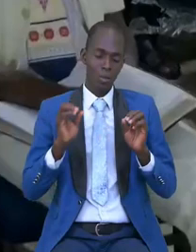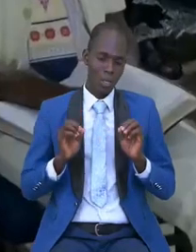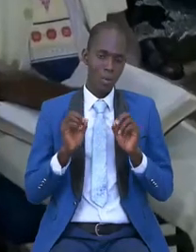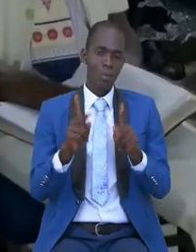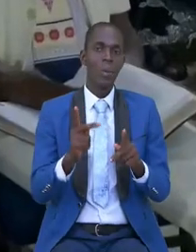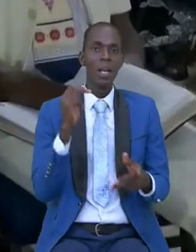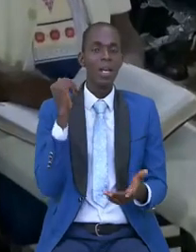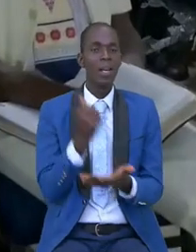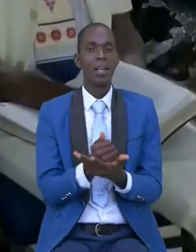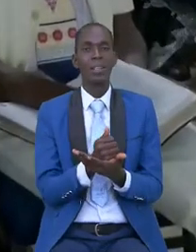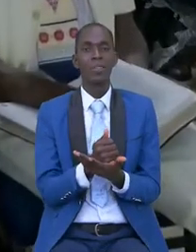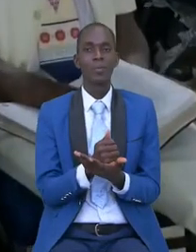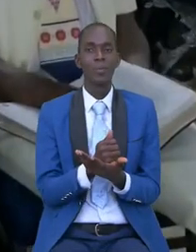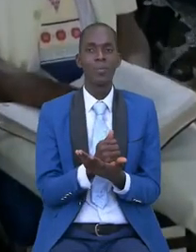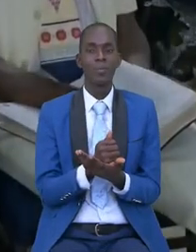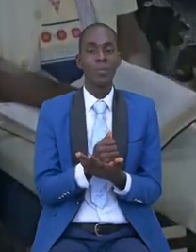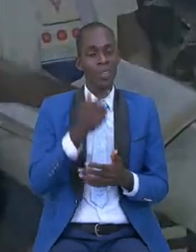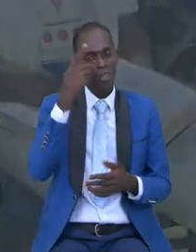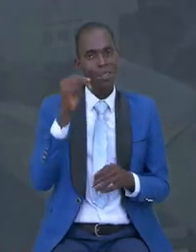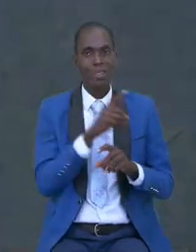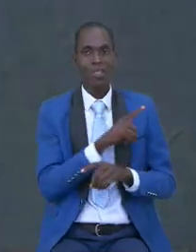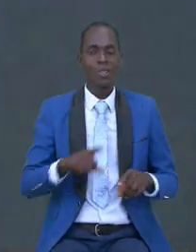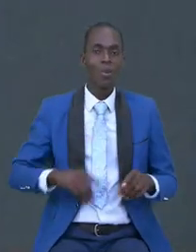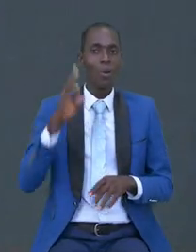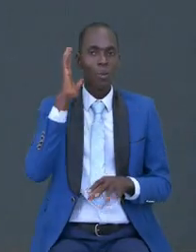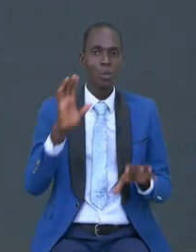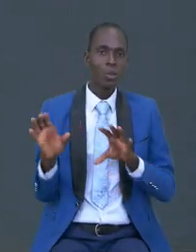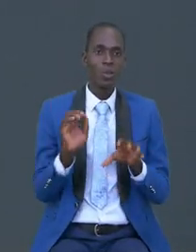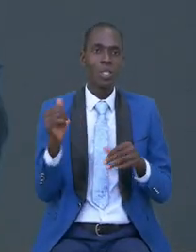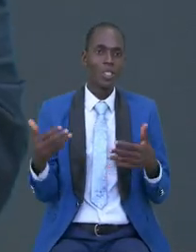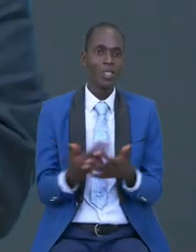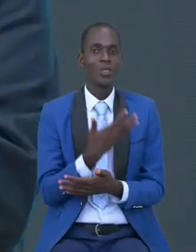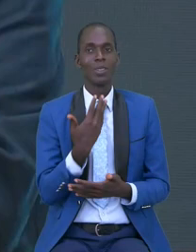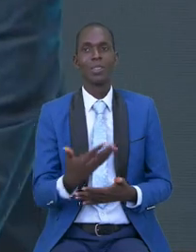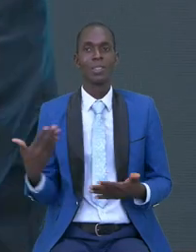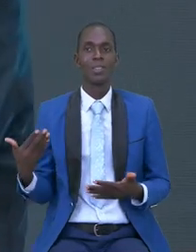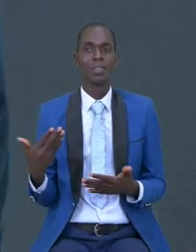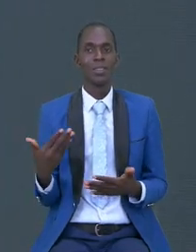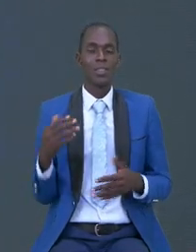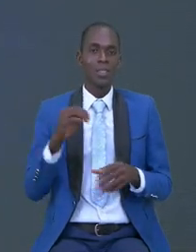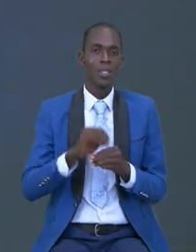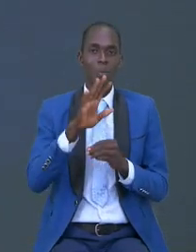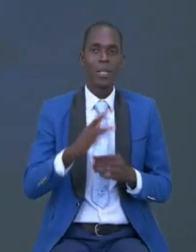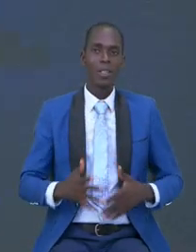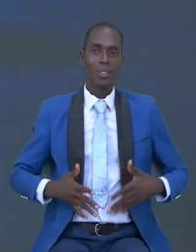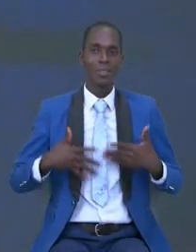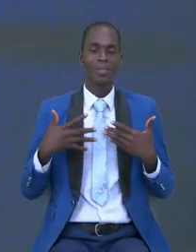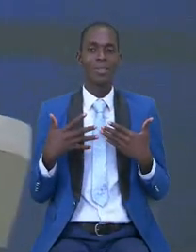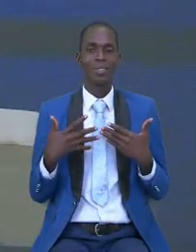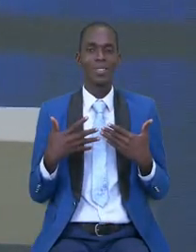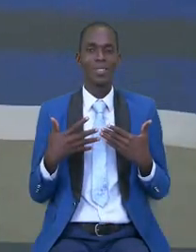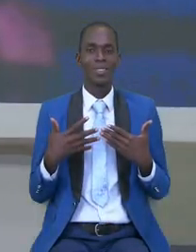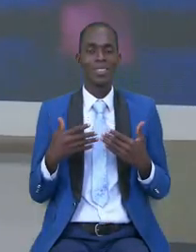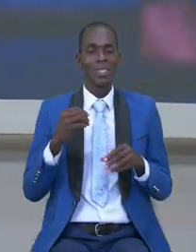right. Because the Lord is going to do a new thing in your life,